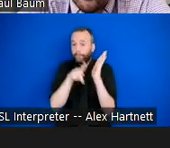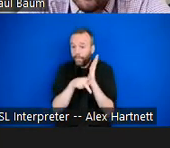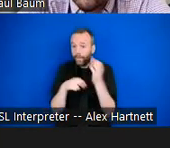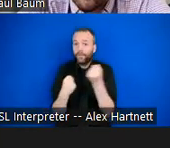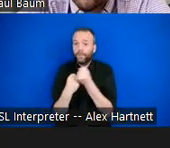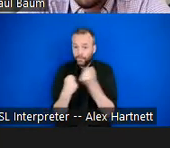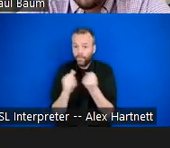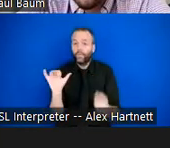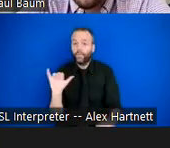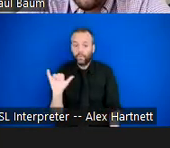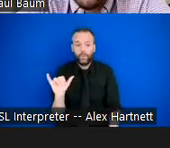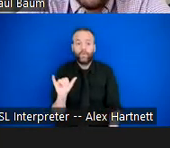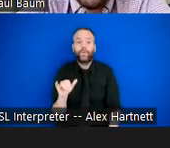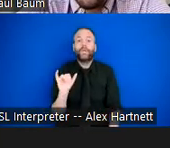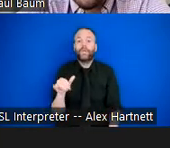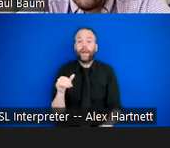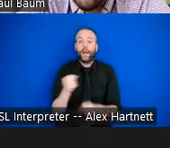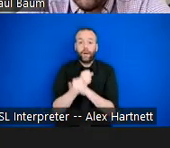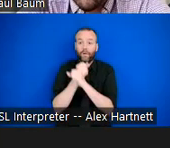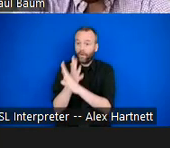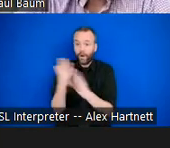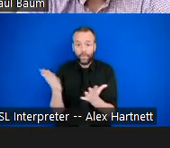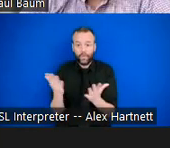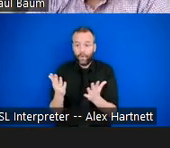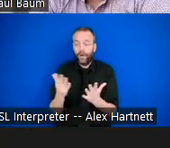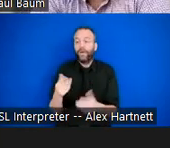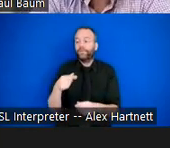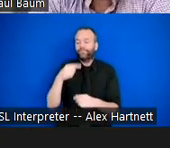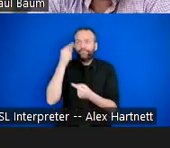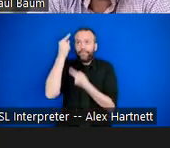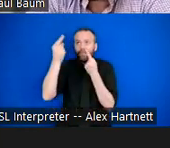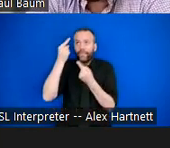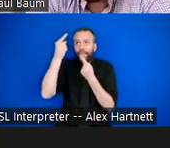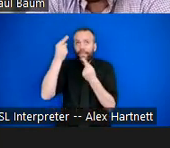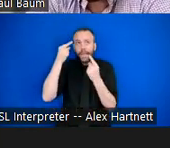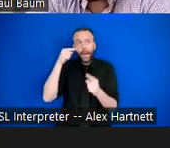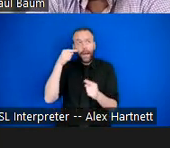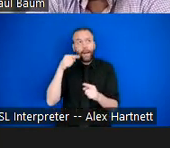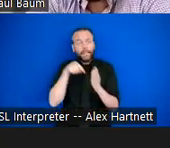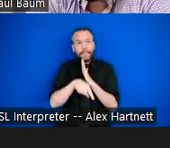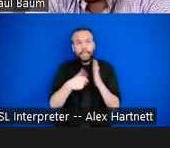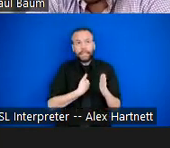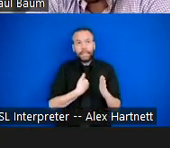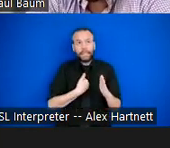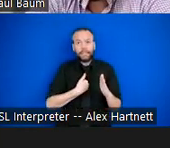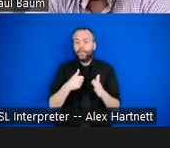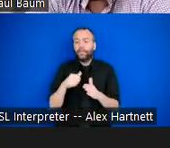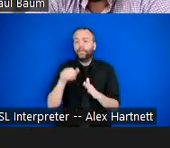suicidal ideation of LGBTQ plus youth. I shared with you at the very beginning, and there's a reason